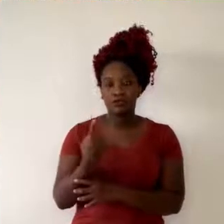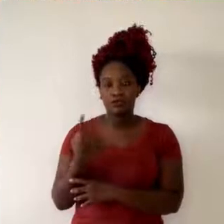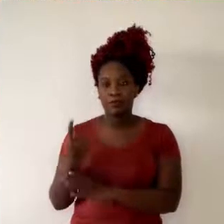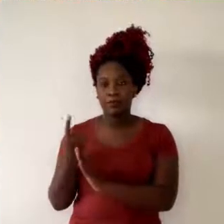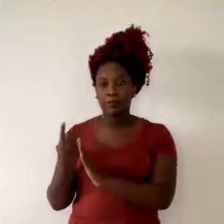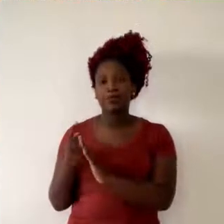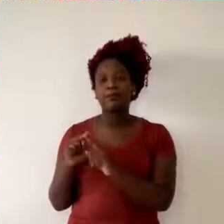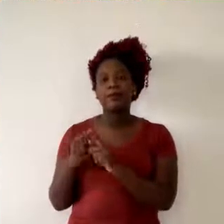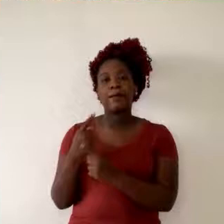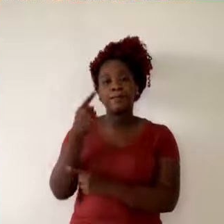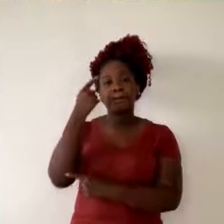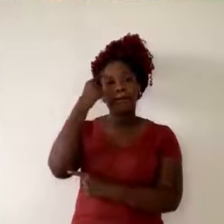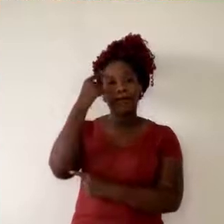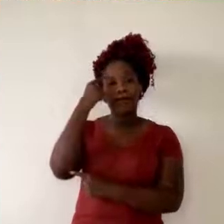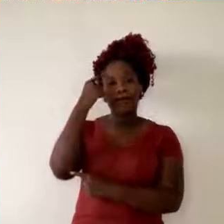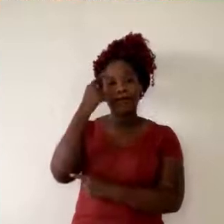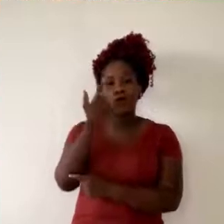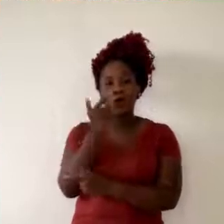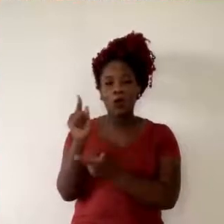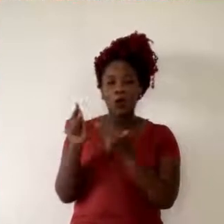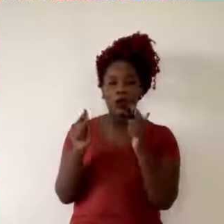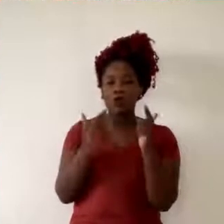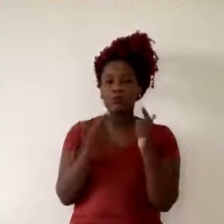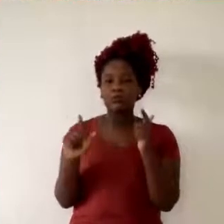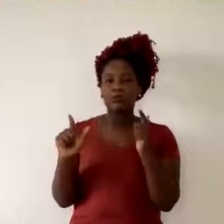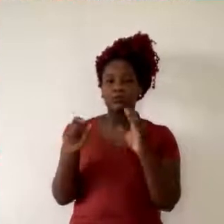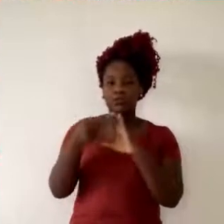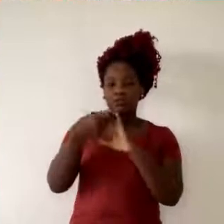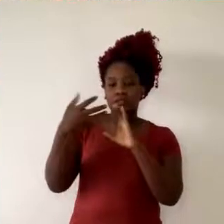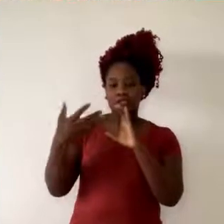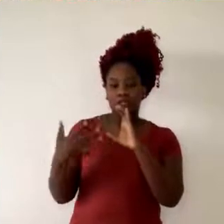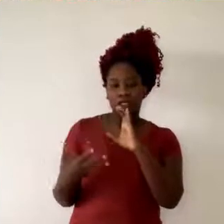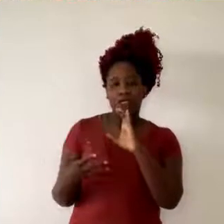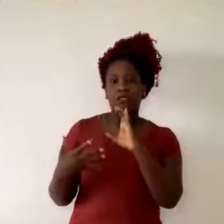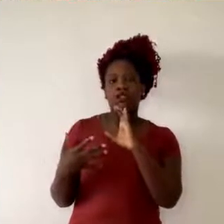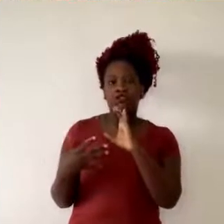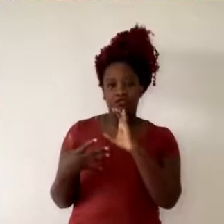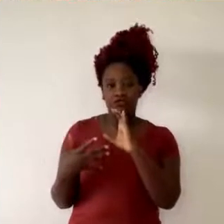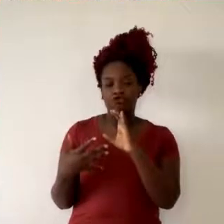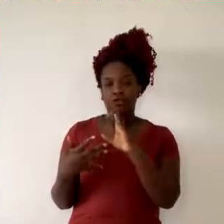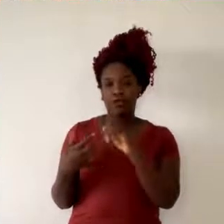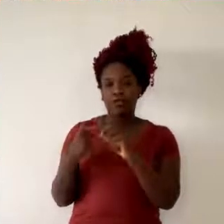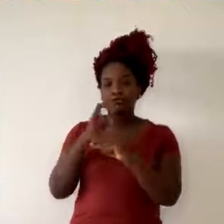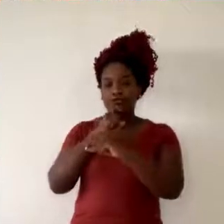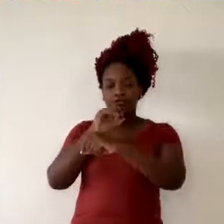social isolation, but thinking about all the aspects of this